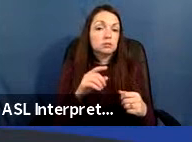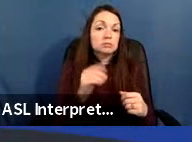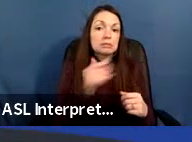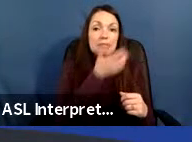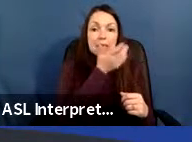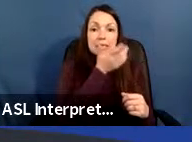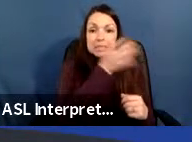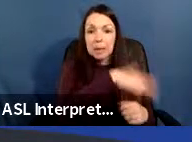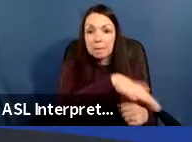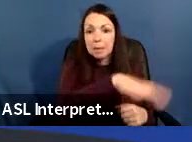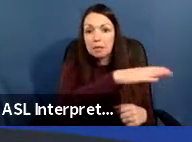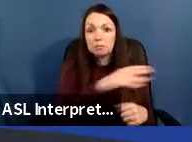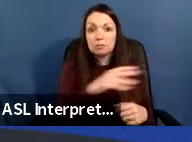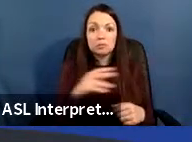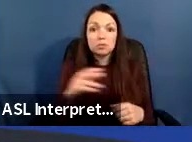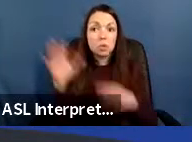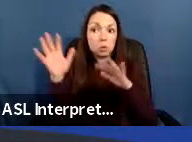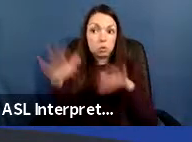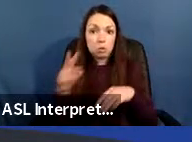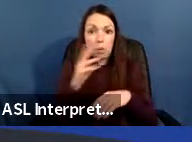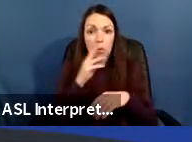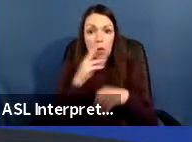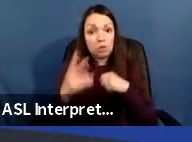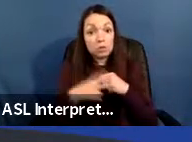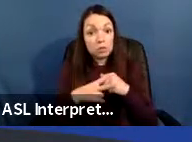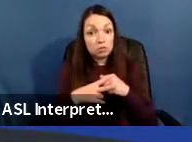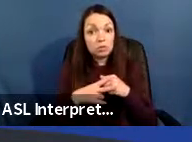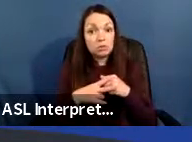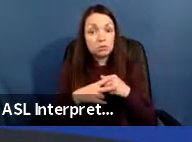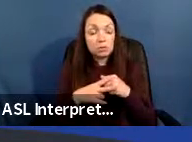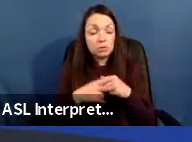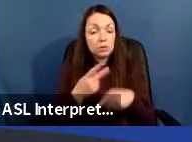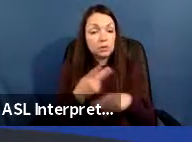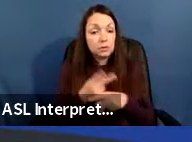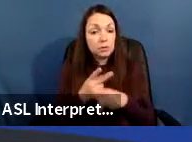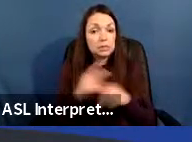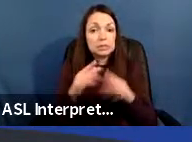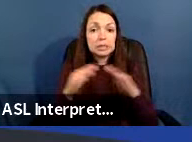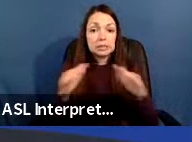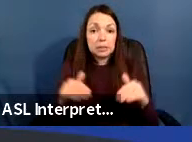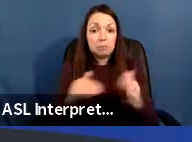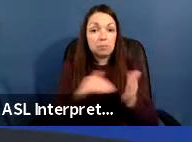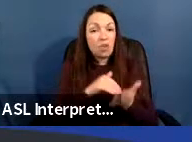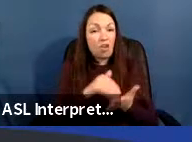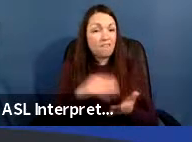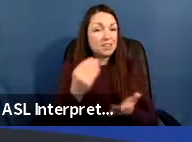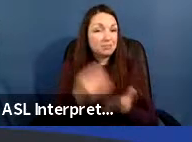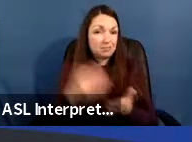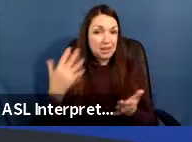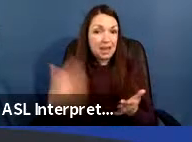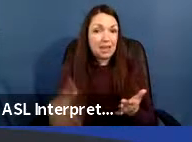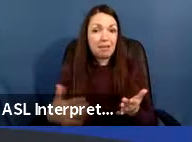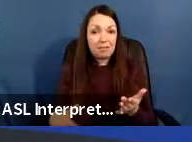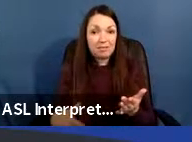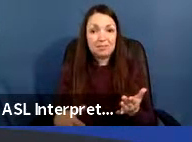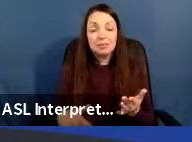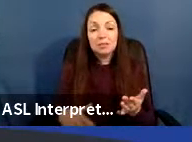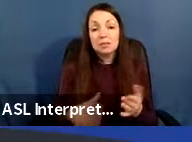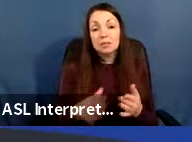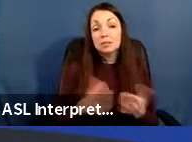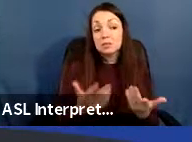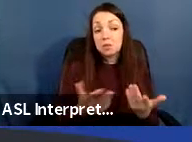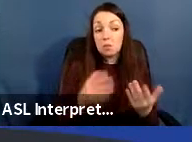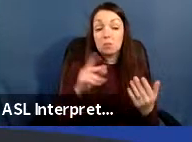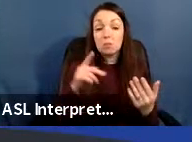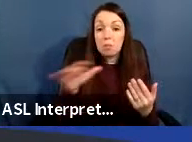and stormwater retention, to name a few. And these often come at a very high cost. So based on public